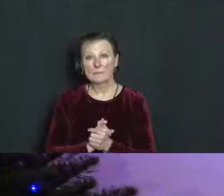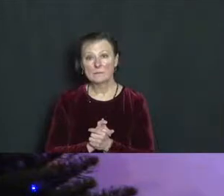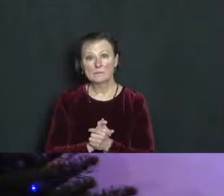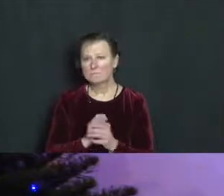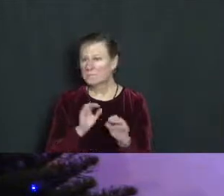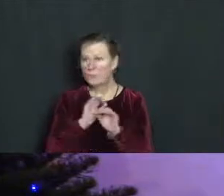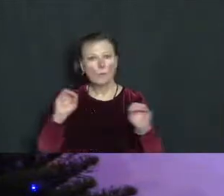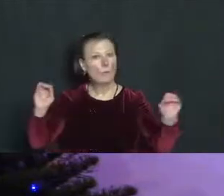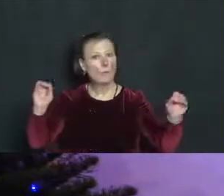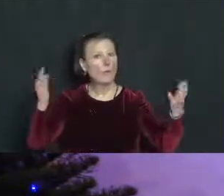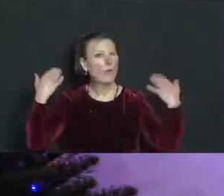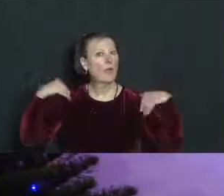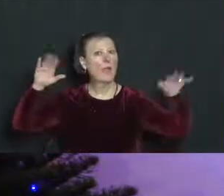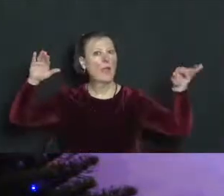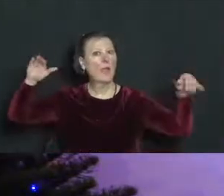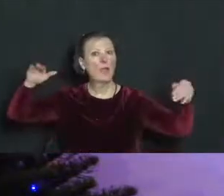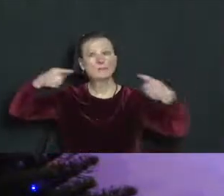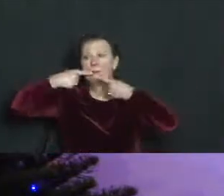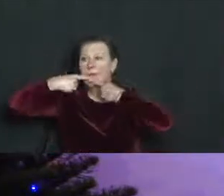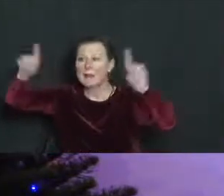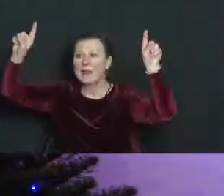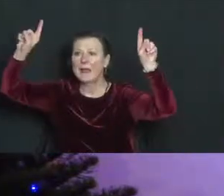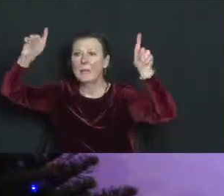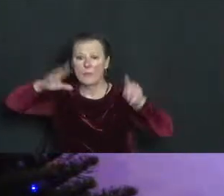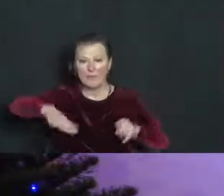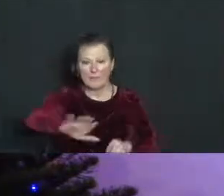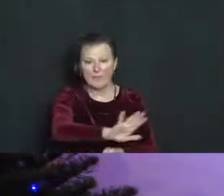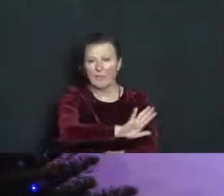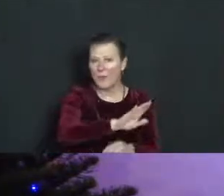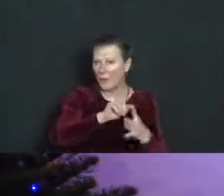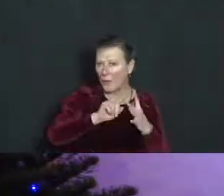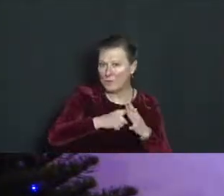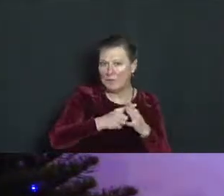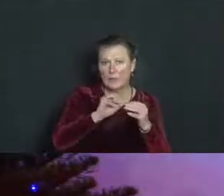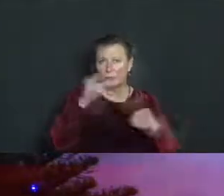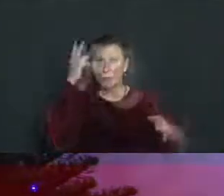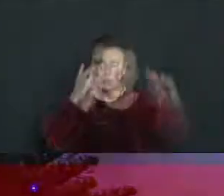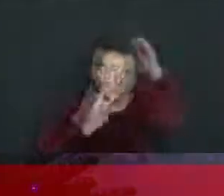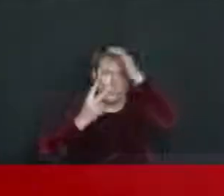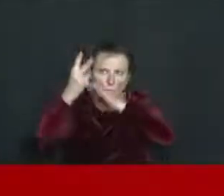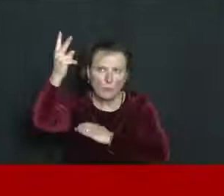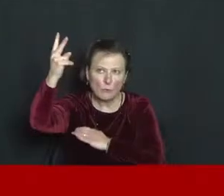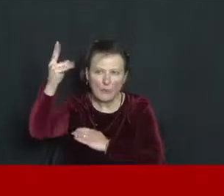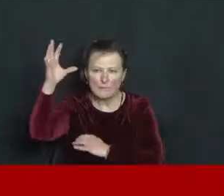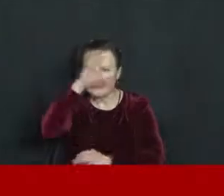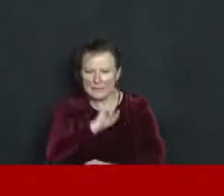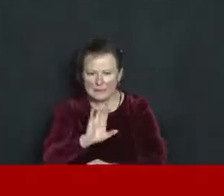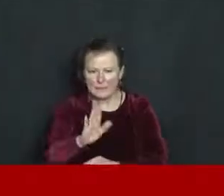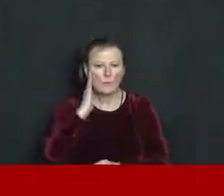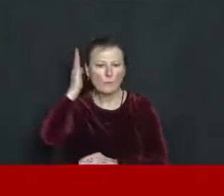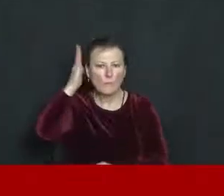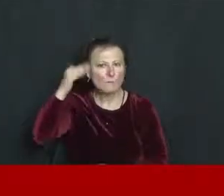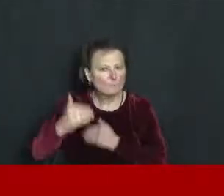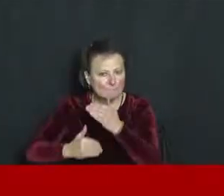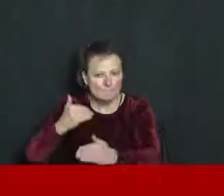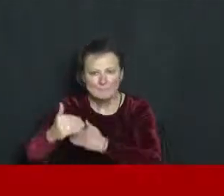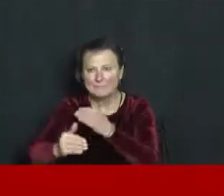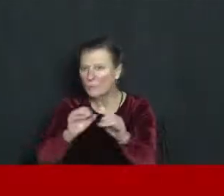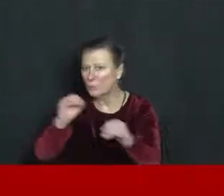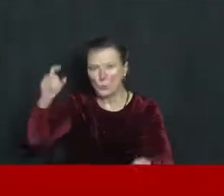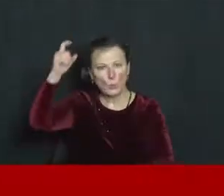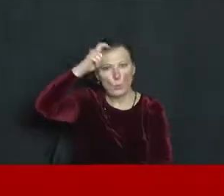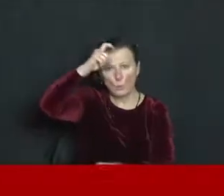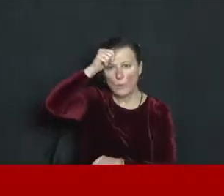No angels herald their beginnings. No prophets predict their future courses. No wise